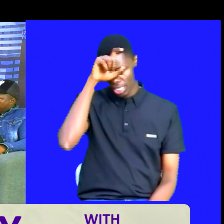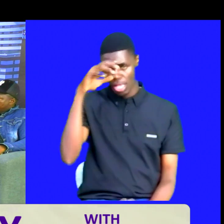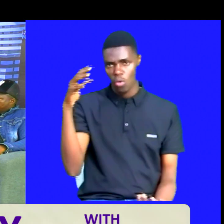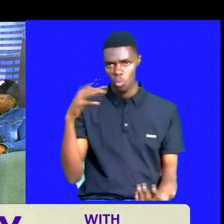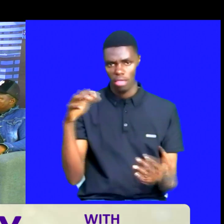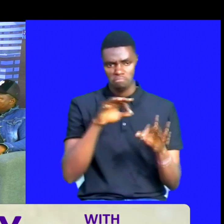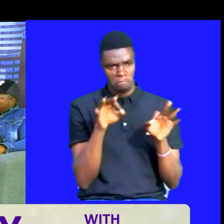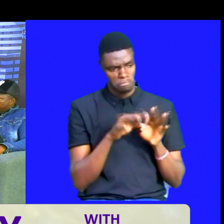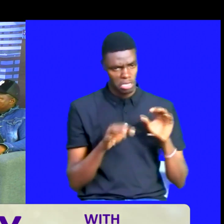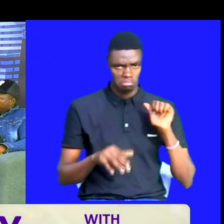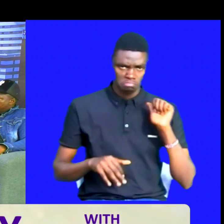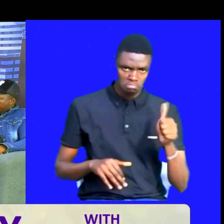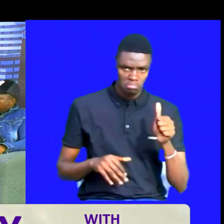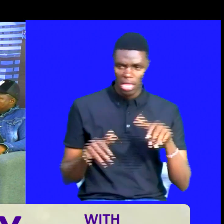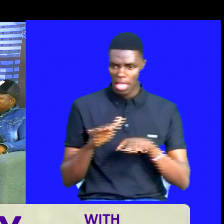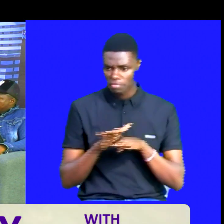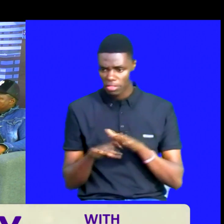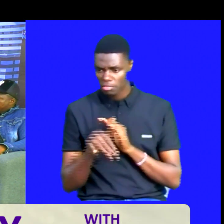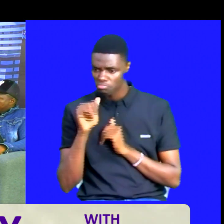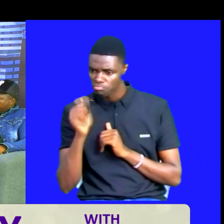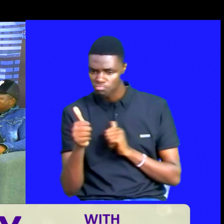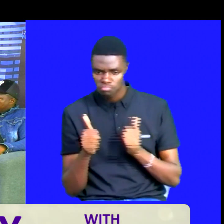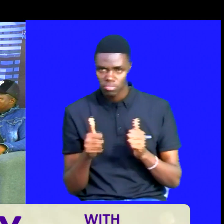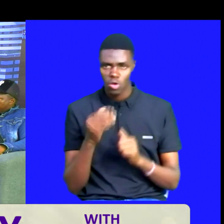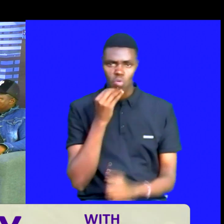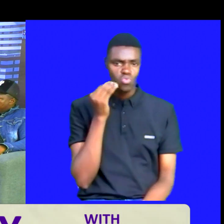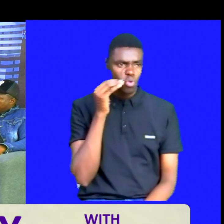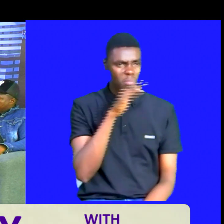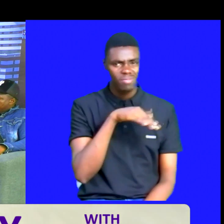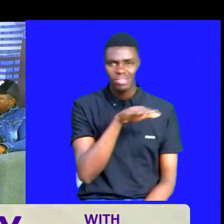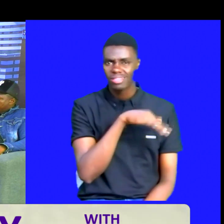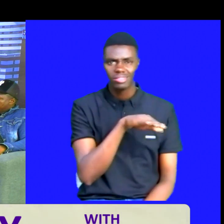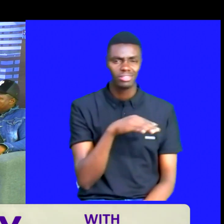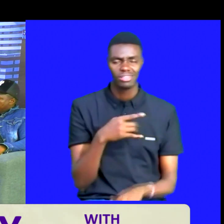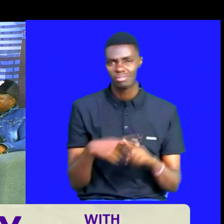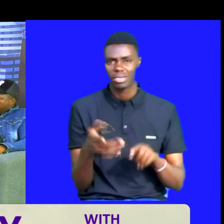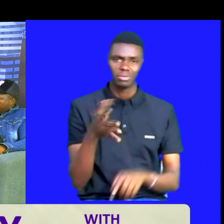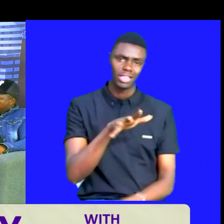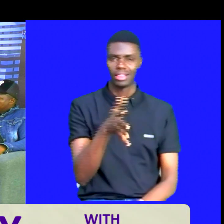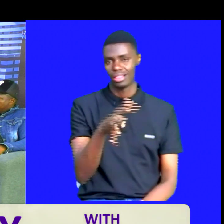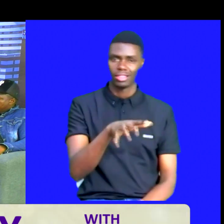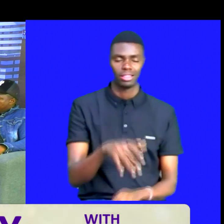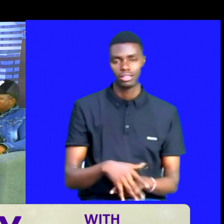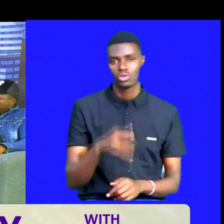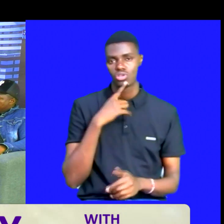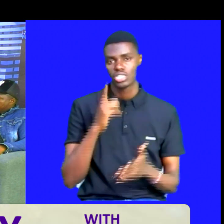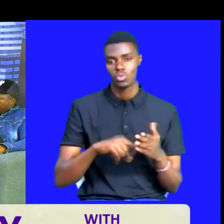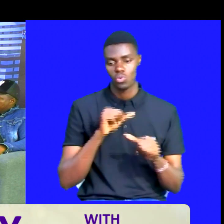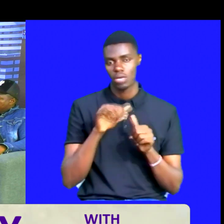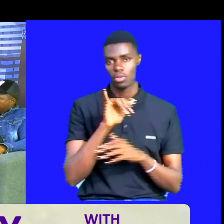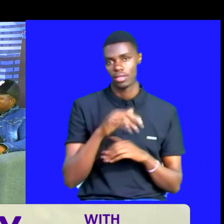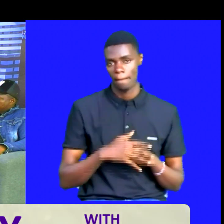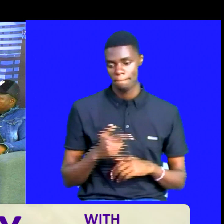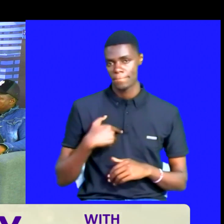ziko sawa, ziko on the you know, ziko sawa kabisa. Hapa nyumbani when it comes to here bado kidogo kuna tashwishi. What can you say about that? Yeah, what I can